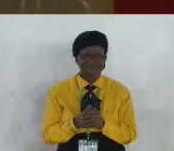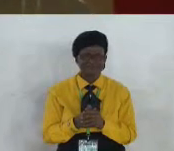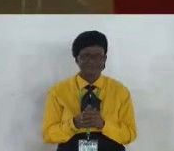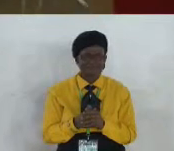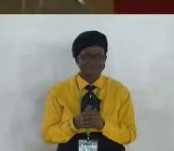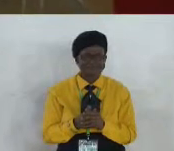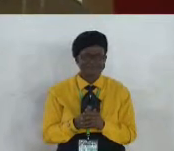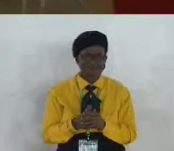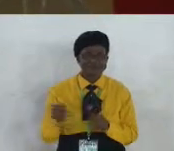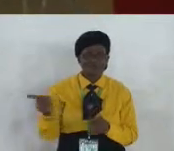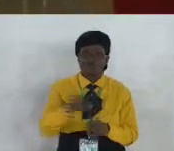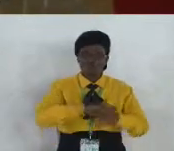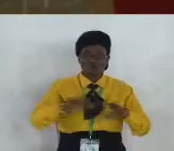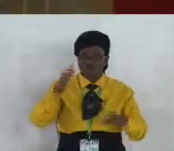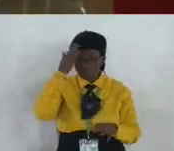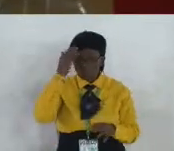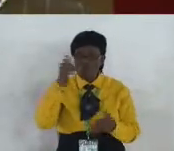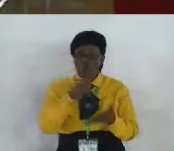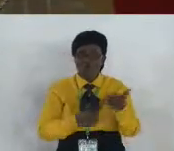You don't know what you are missing.